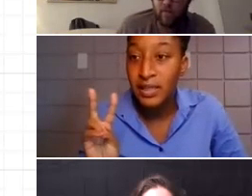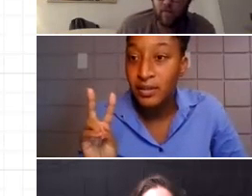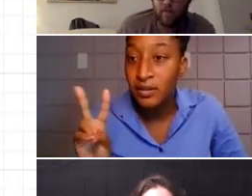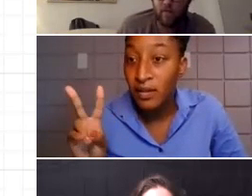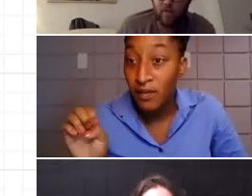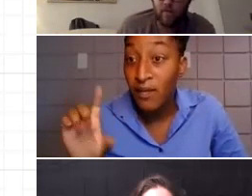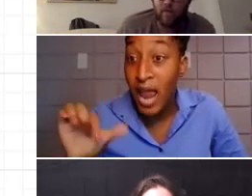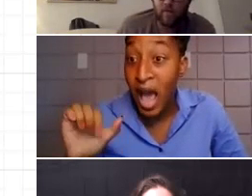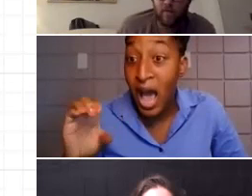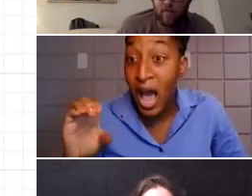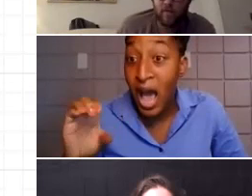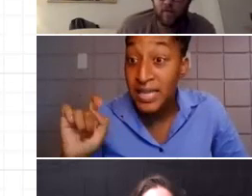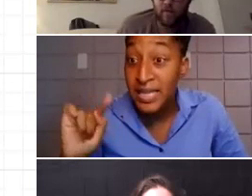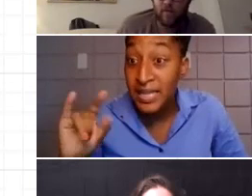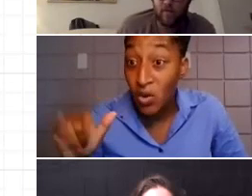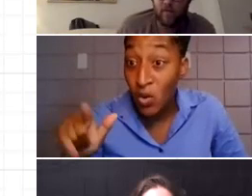velocity?